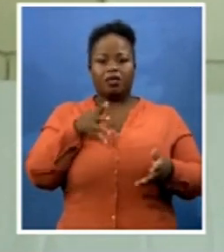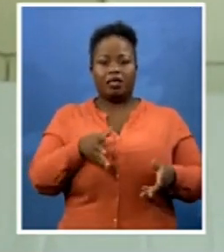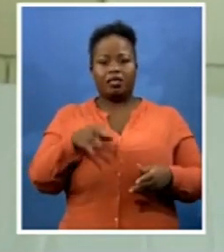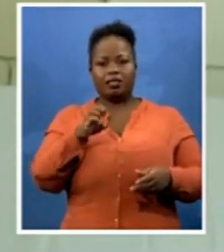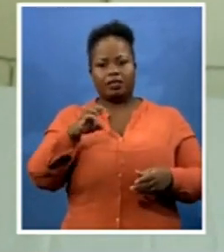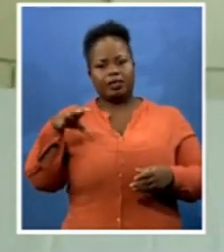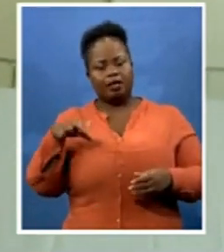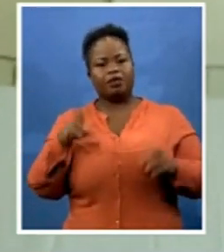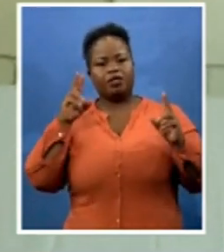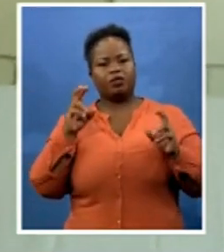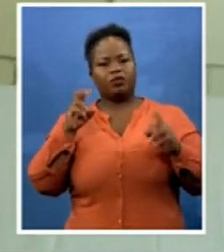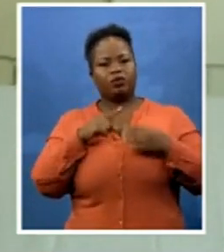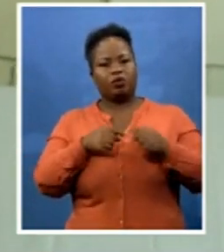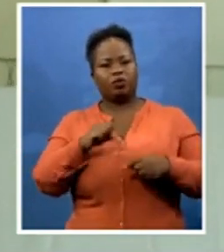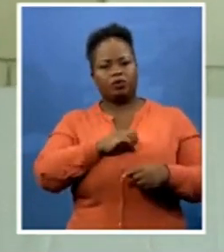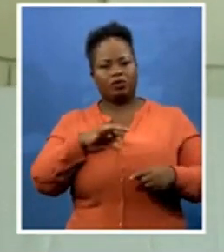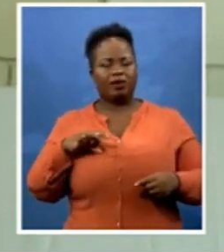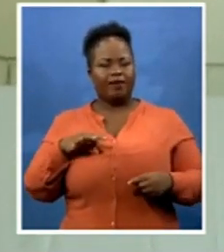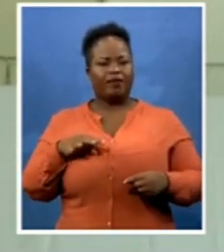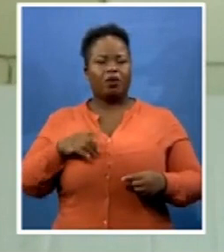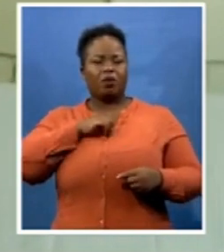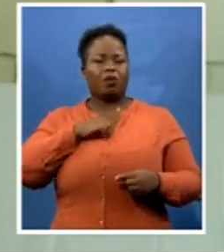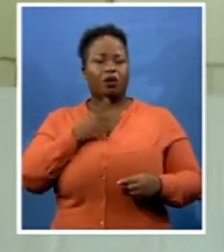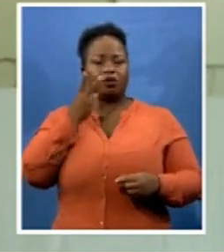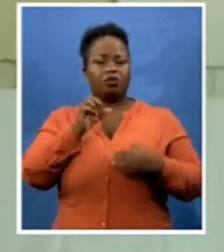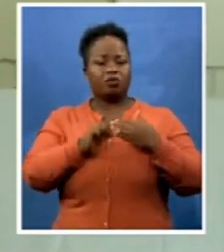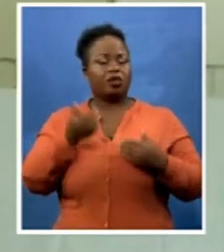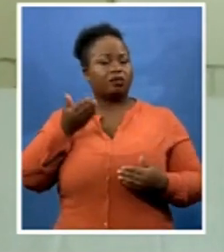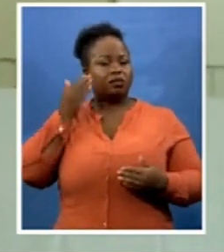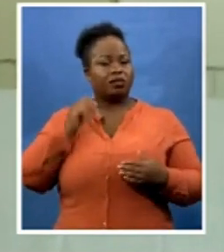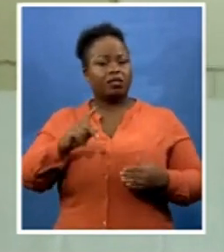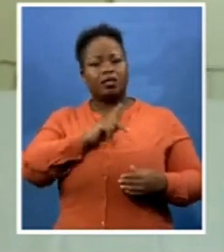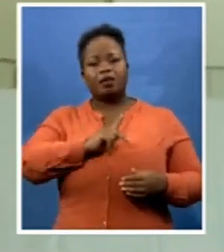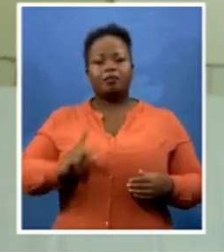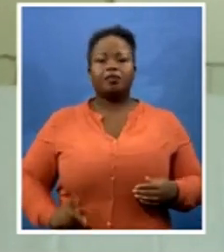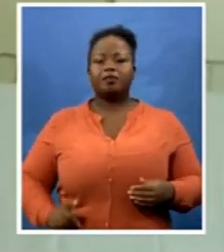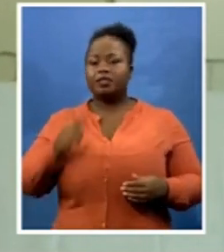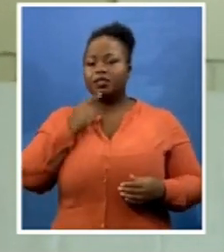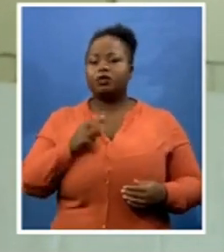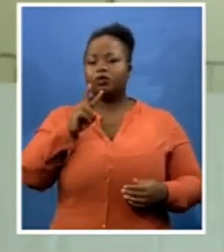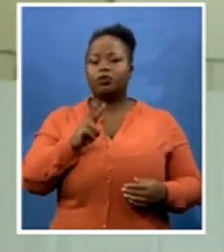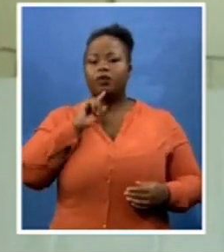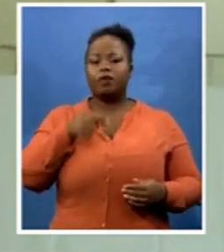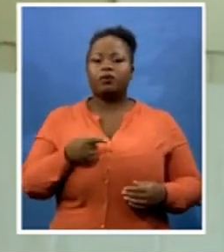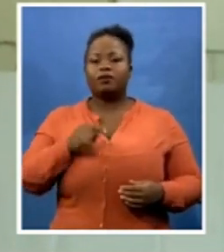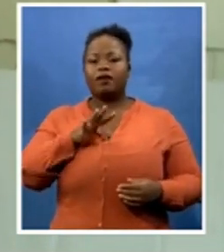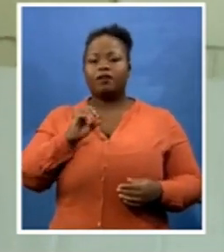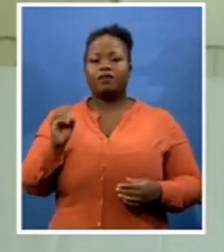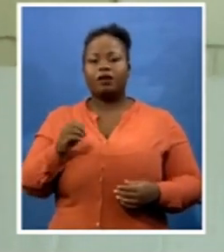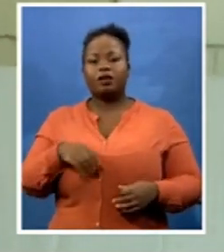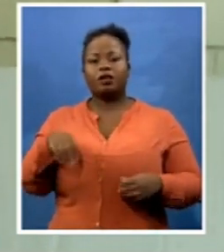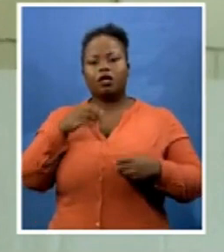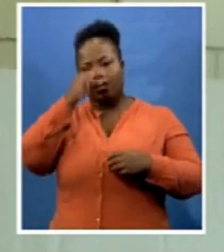on, about 2 months ago, the Premier said that there will be 2,500 unemployed nurses that will be trained again to come and work in